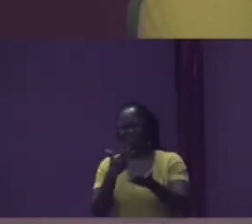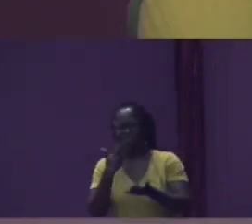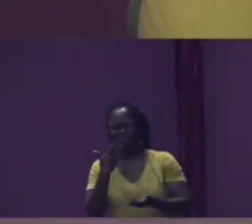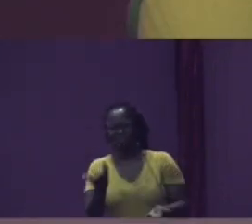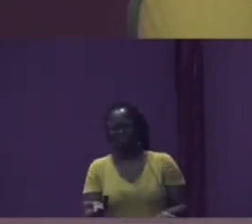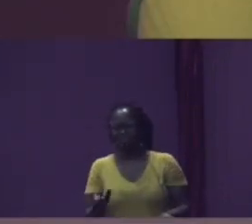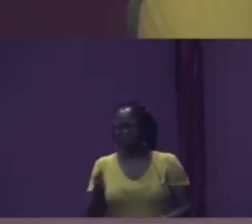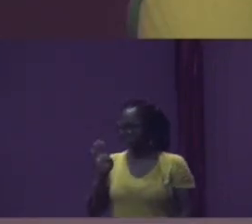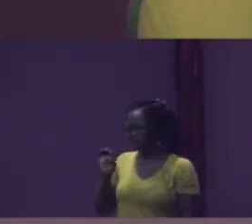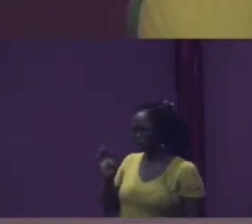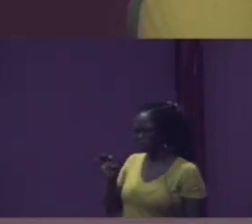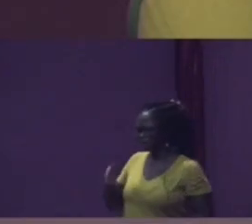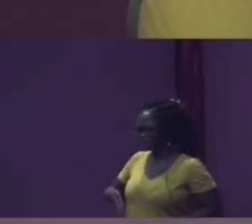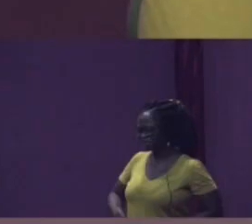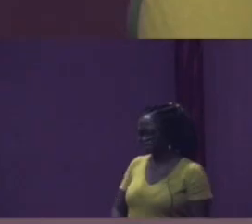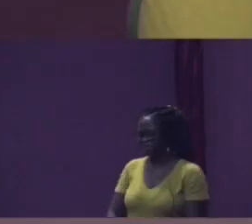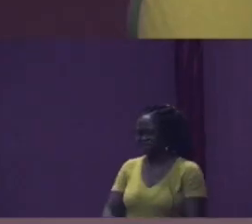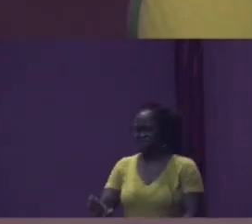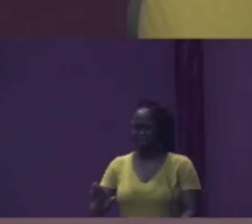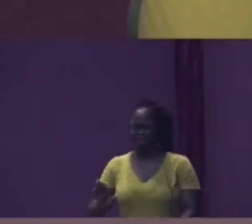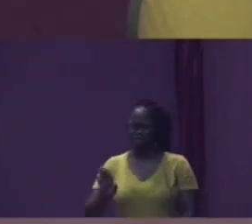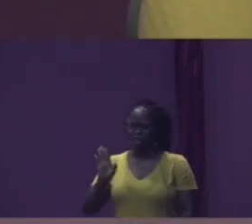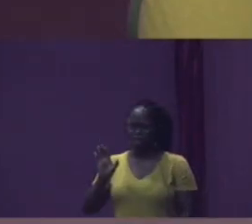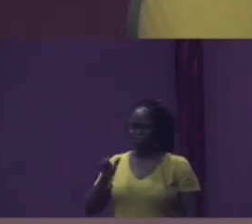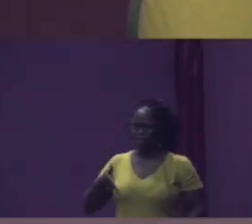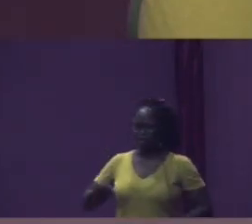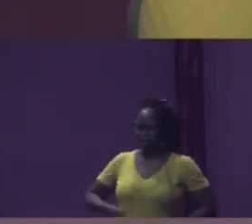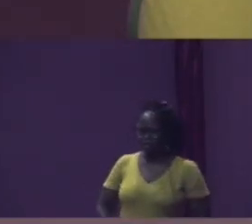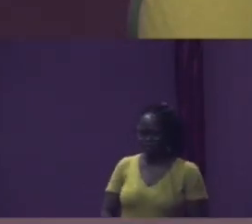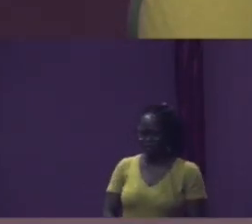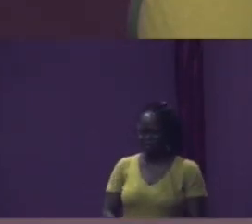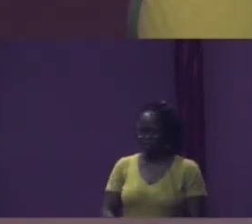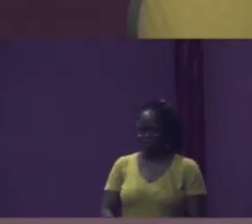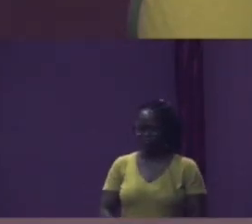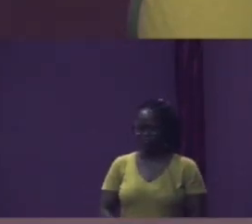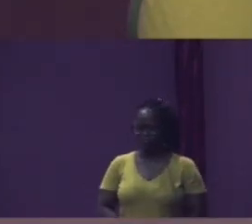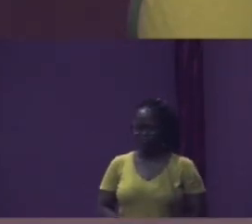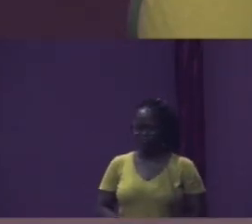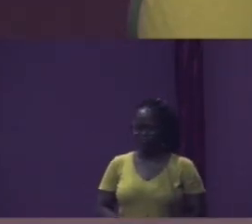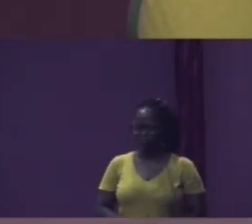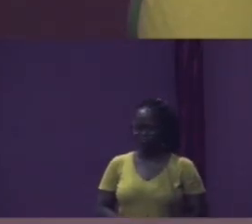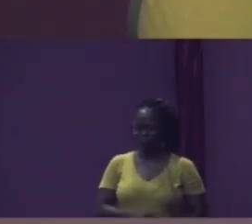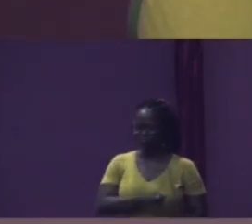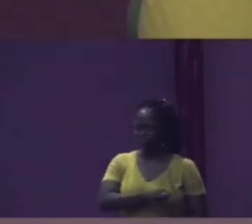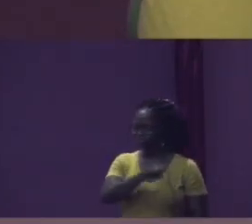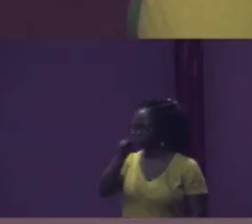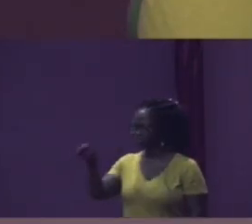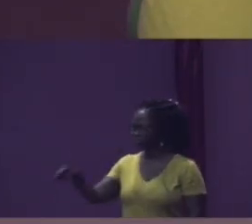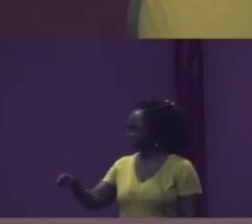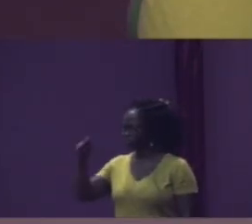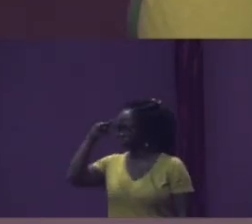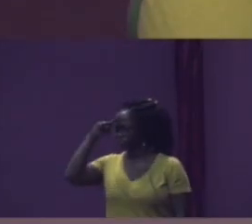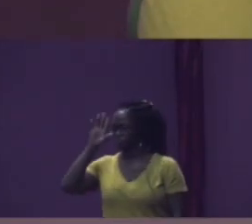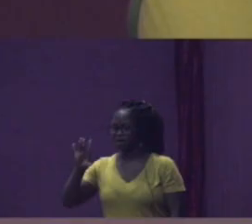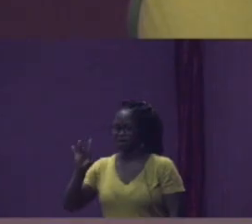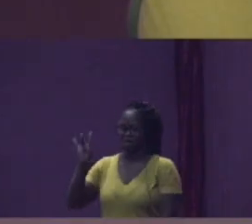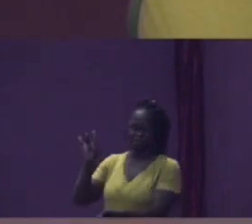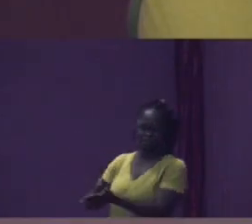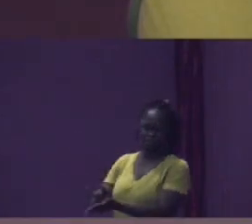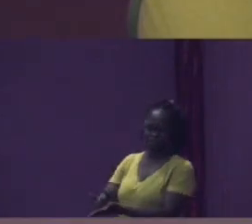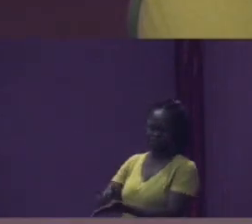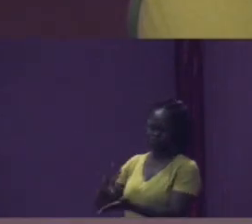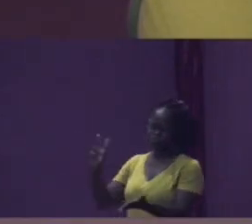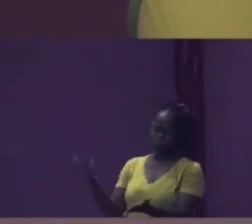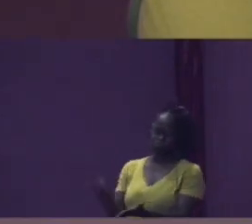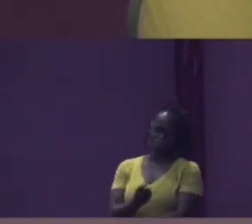born on the way to the hospital, but we really know what happened because the cord was clamped and everything was clean. This baby, this was an intentional